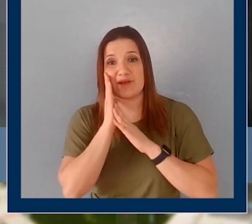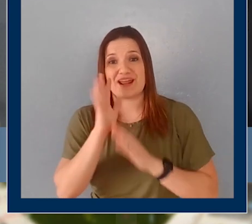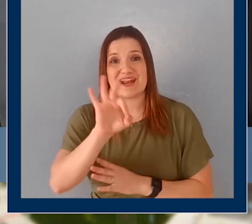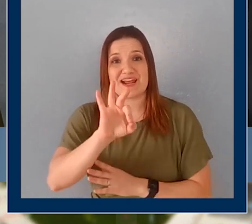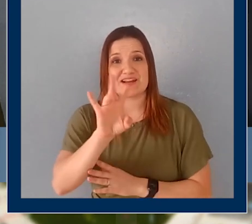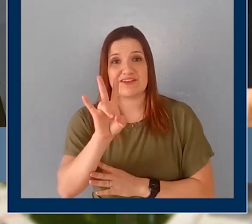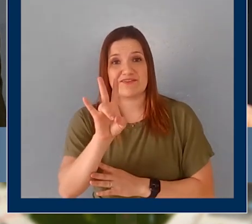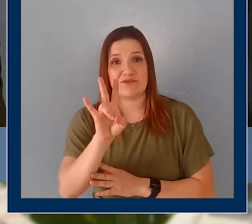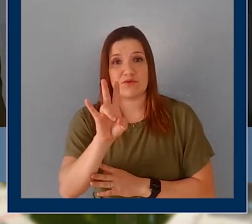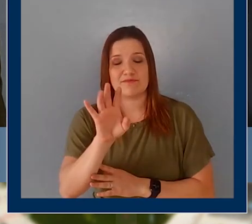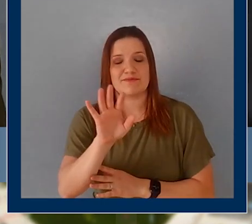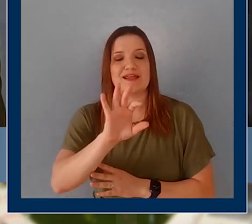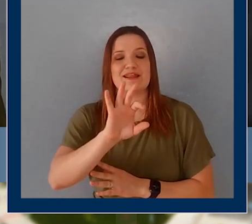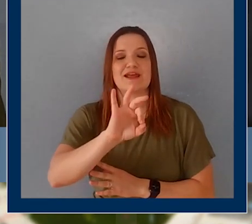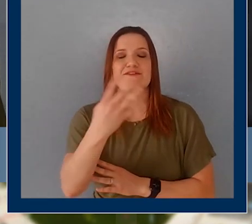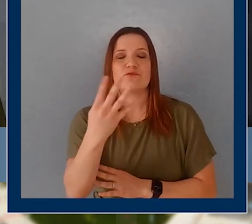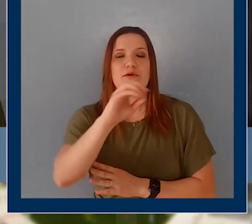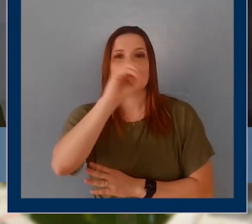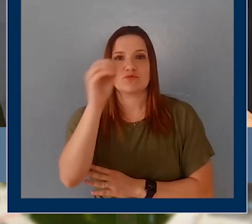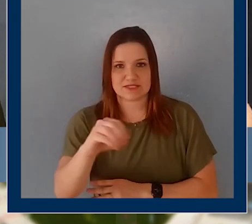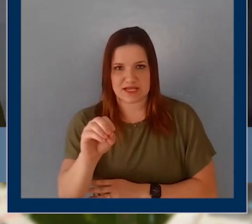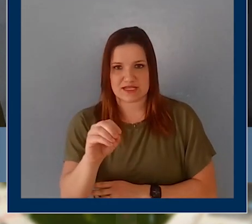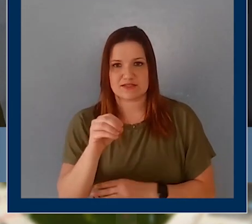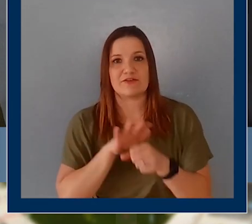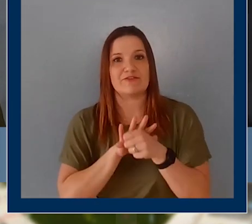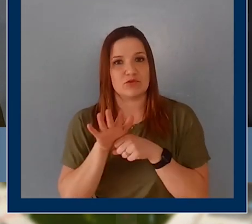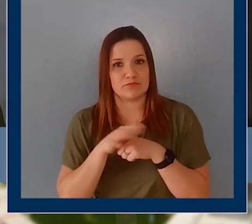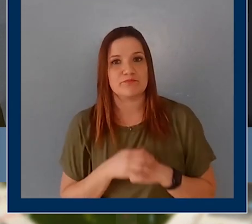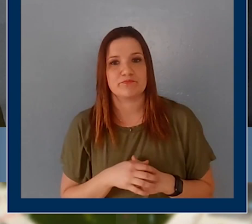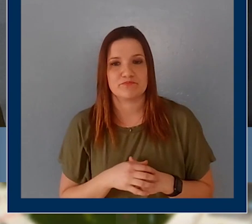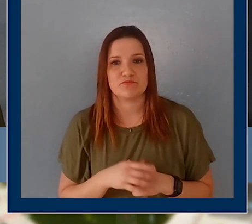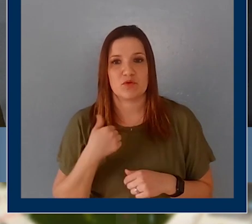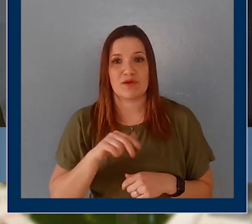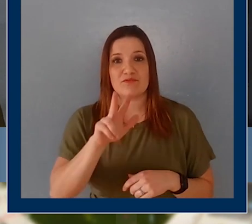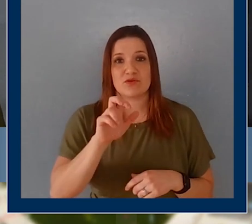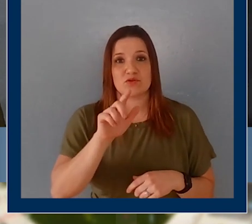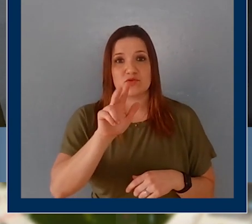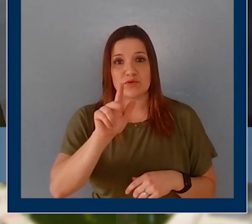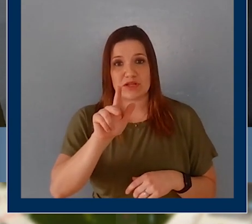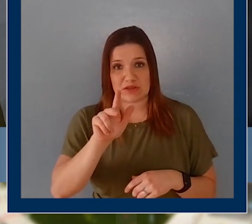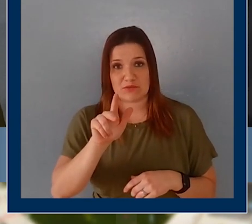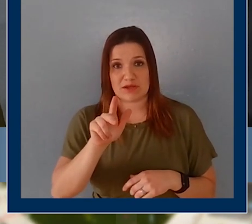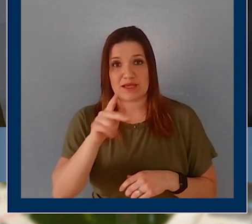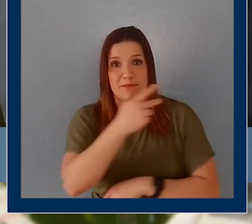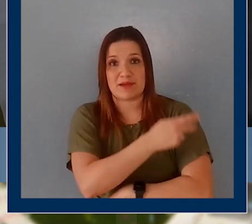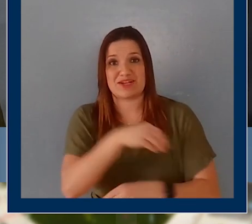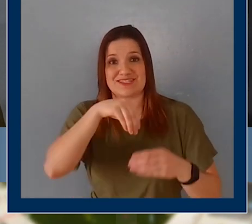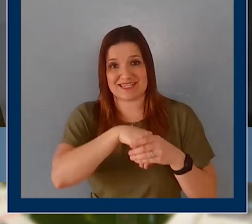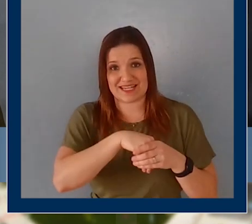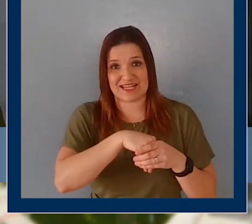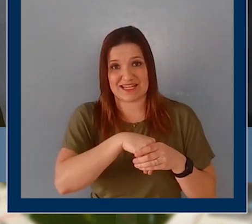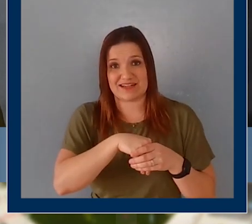the acute medical center downtown here, where we have 344 beds that